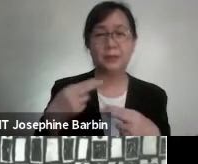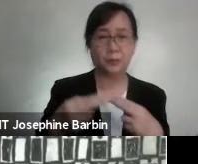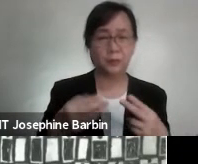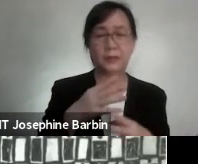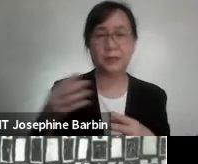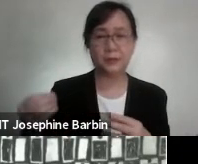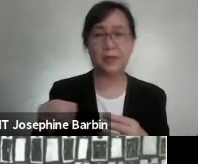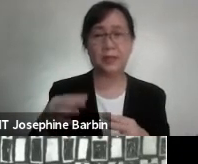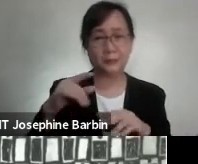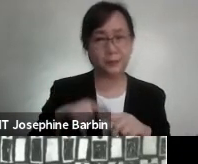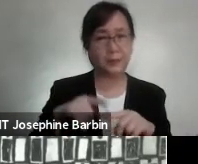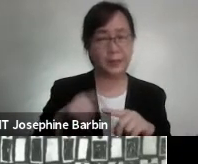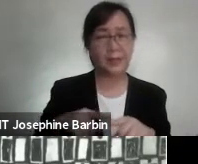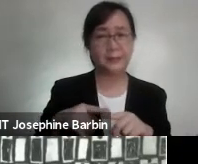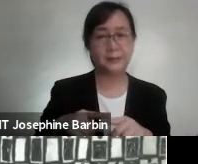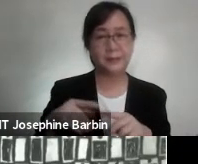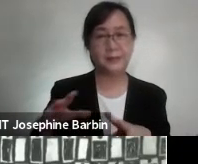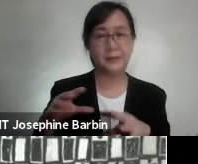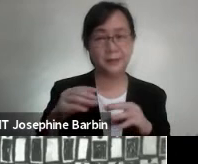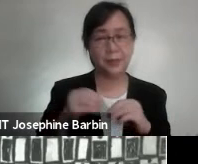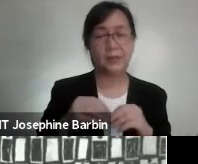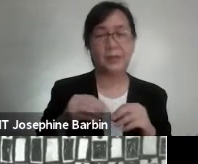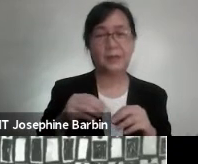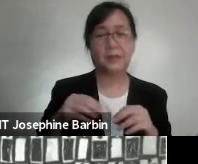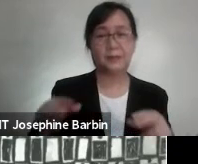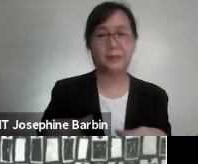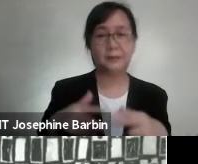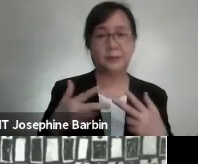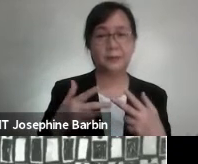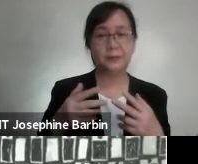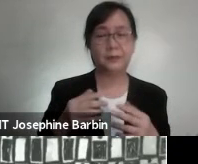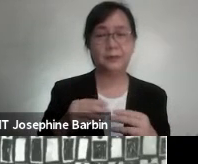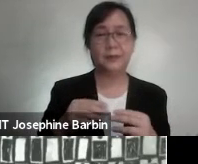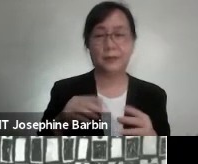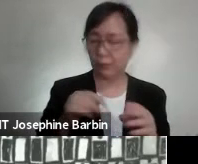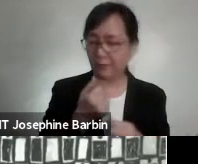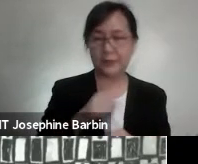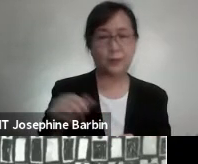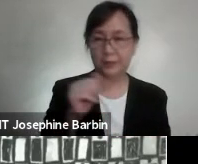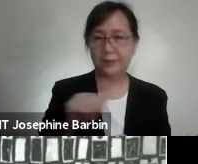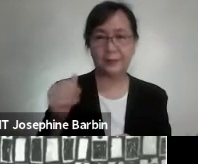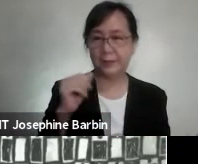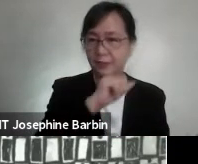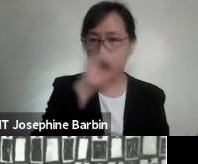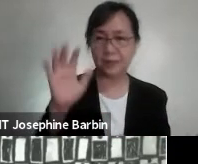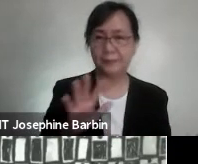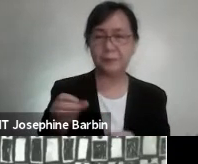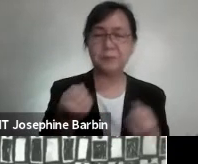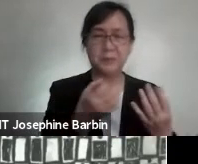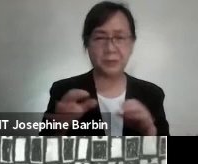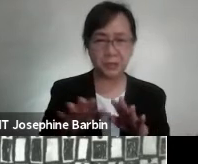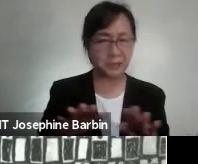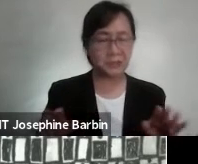internet. And this is no less true for children in Asia than elsewhere in the world. Too many children